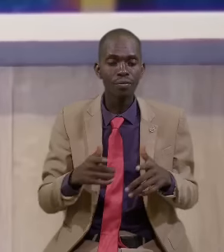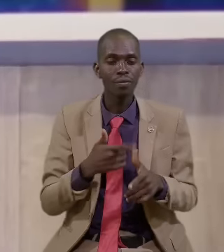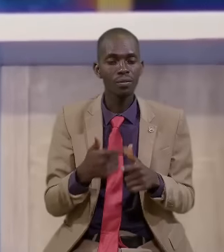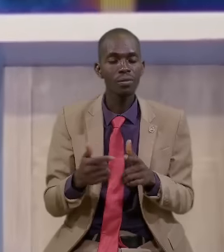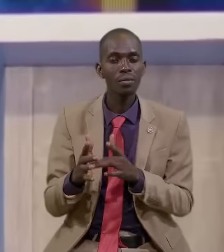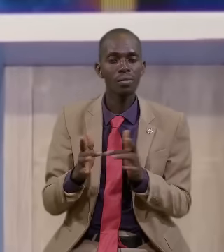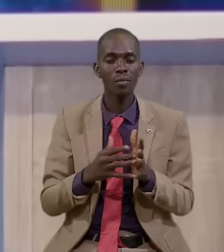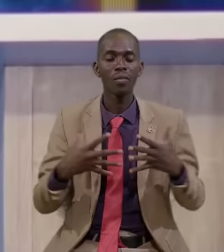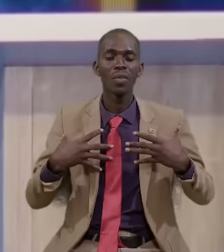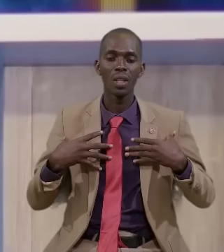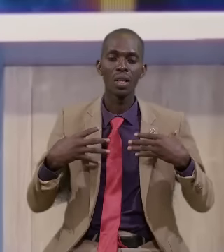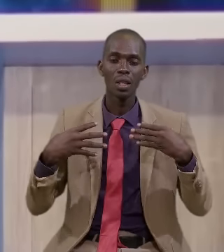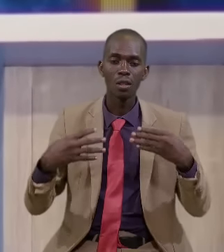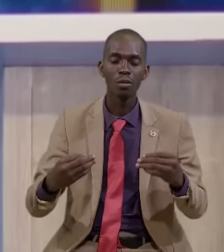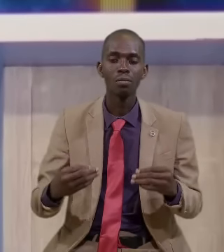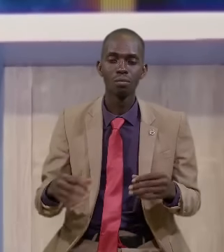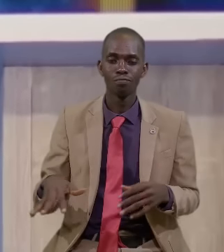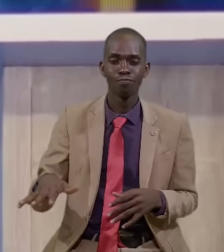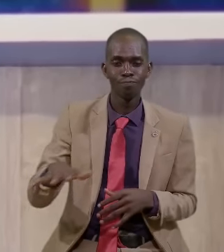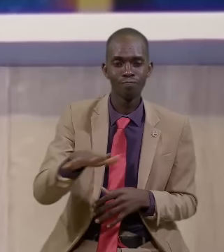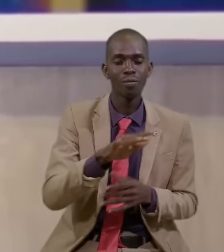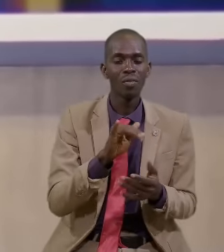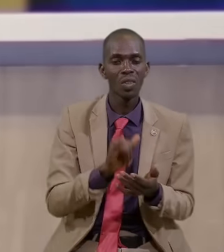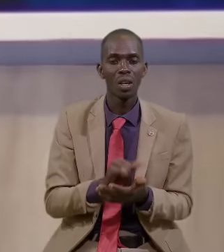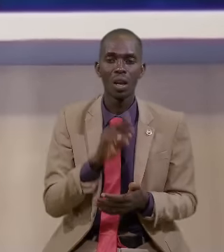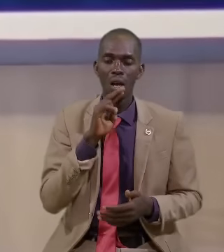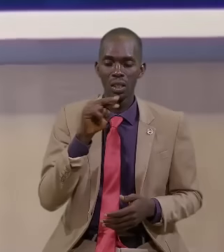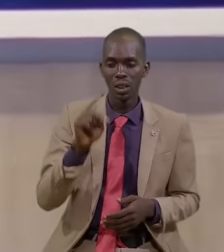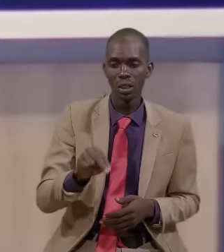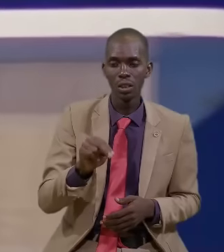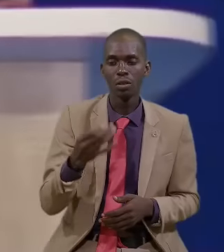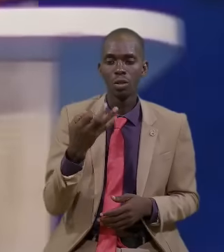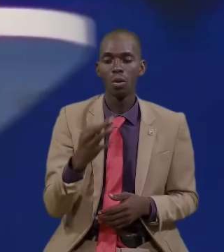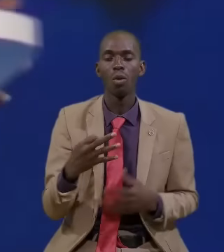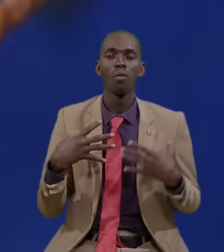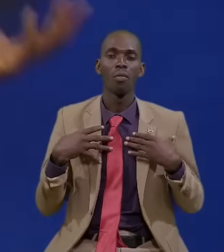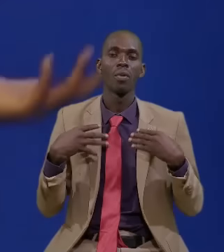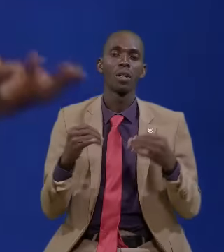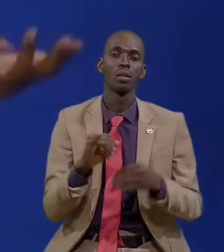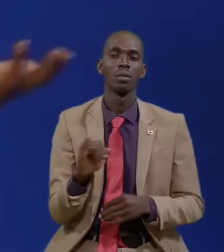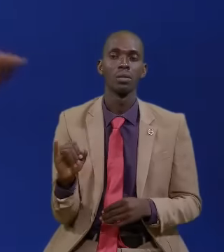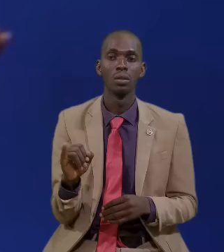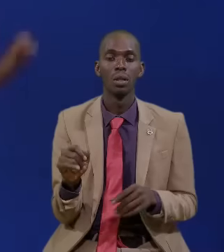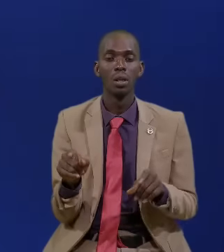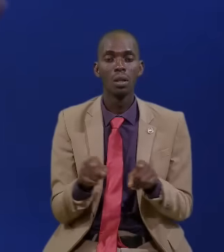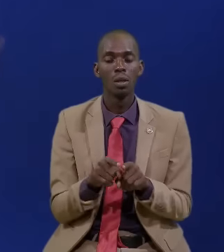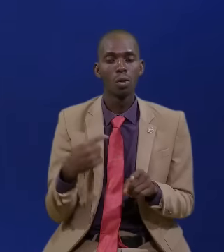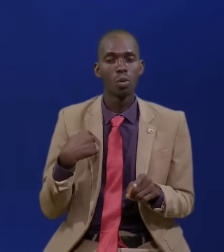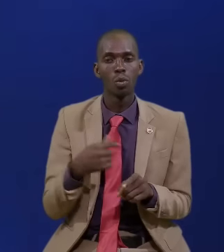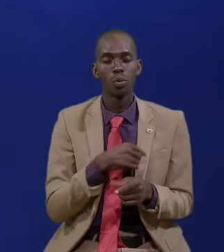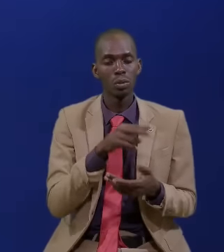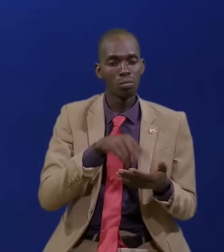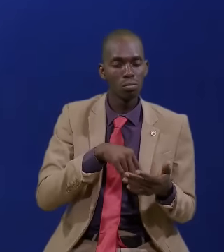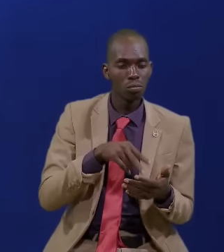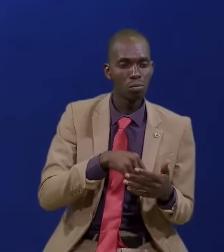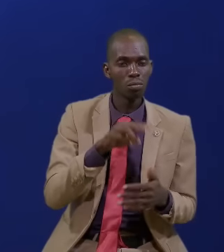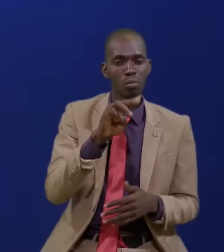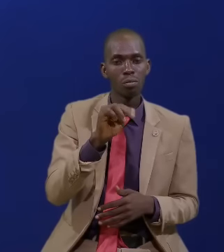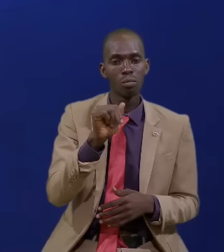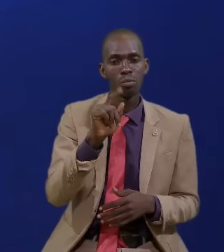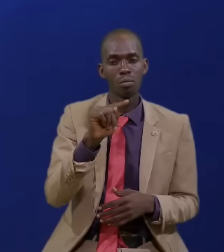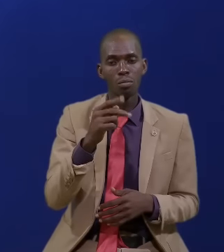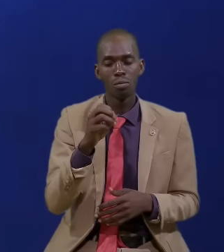them that had need of healing. As we look at those verses and those chapters today,